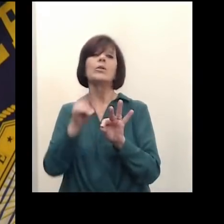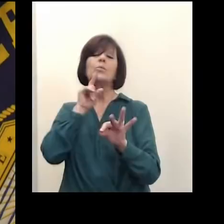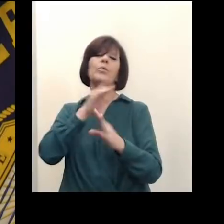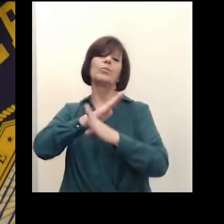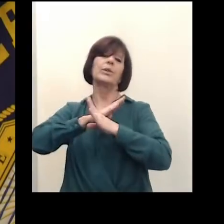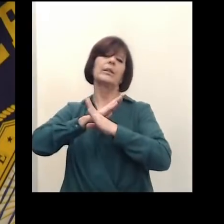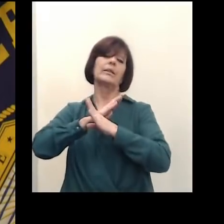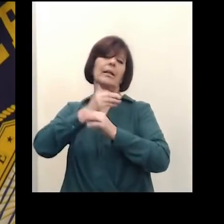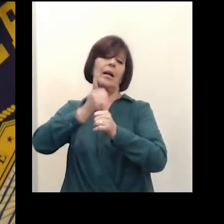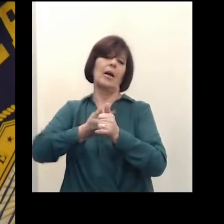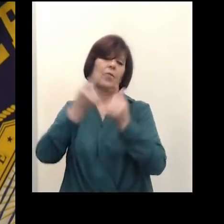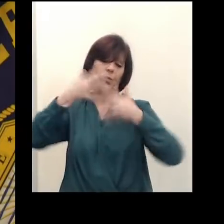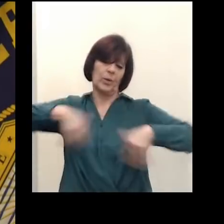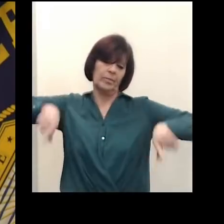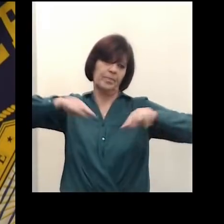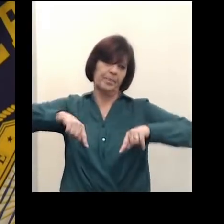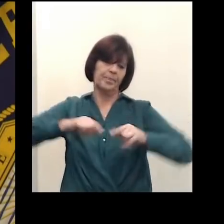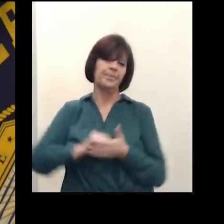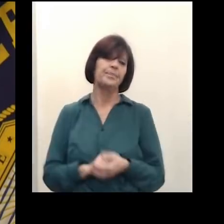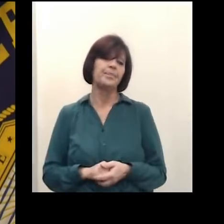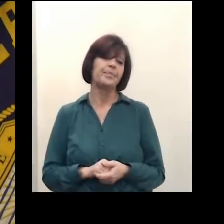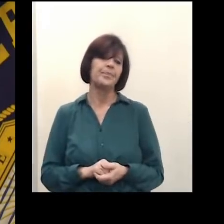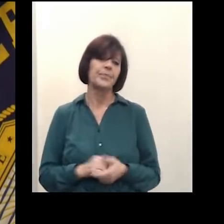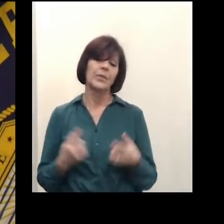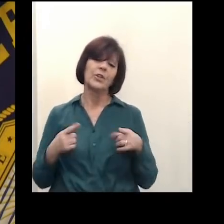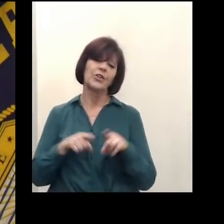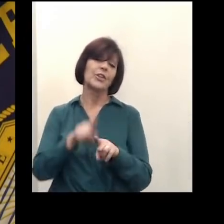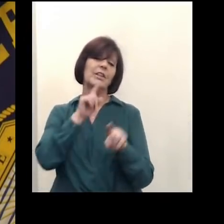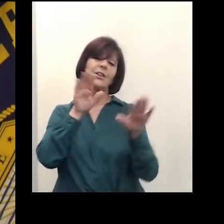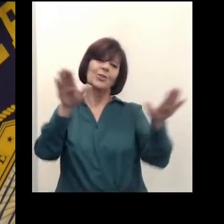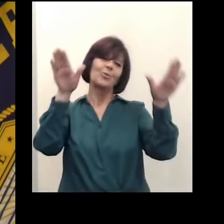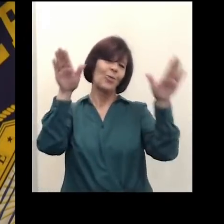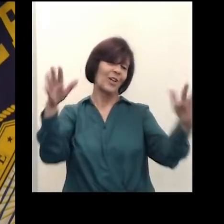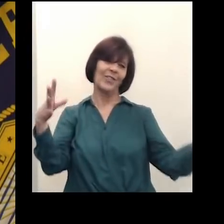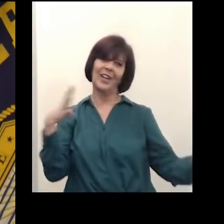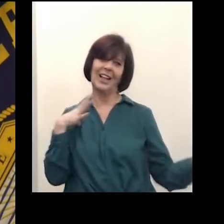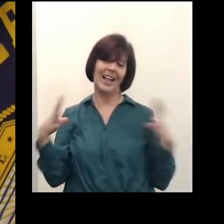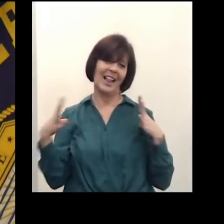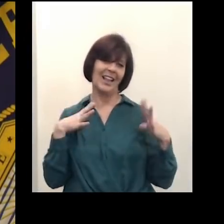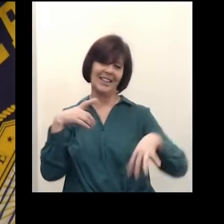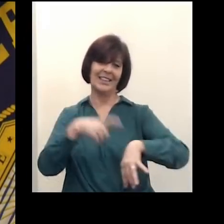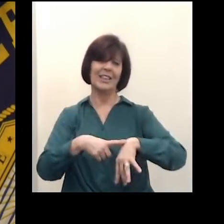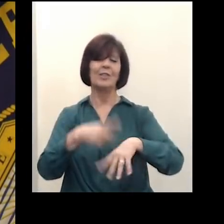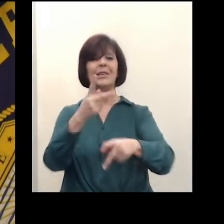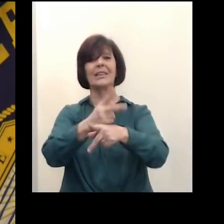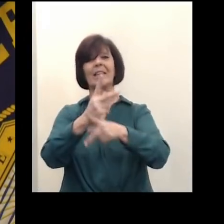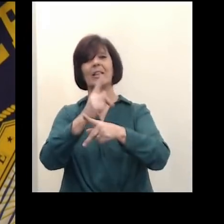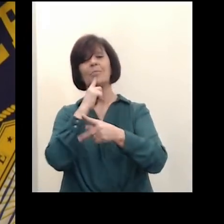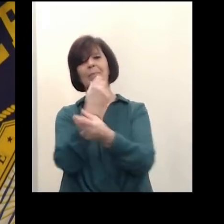everyone around you, including your loved ones, during this wonderful holiday season. Take care all, be safe and well.